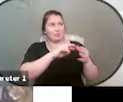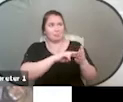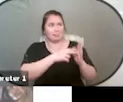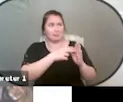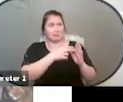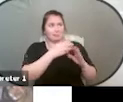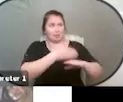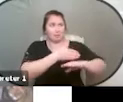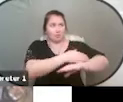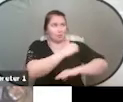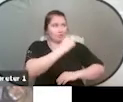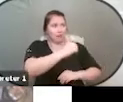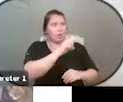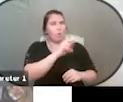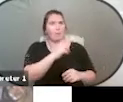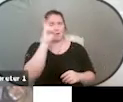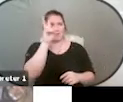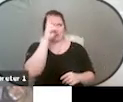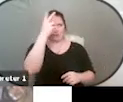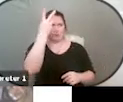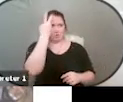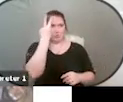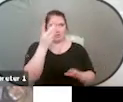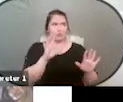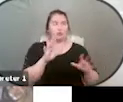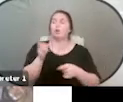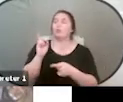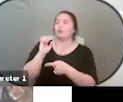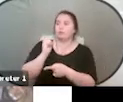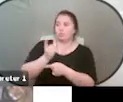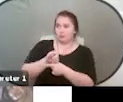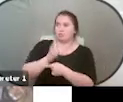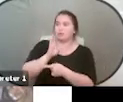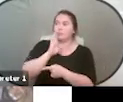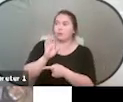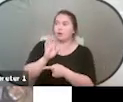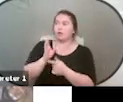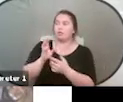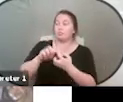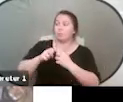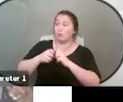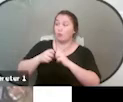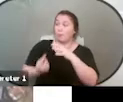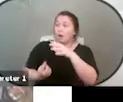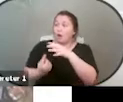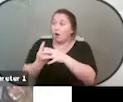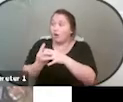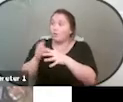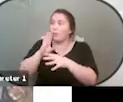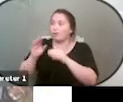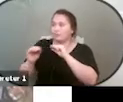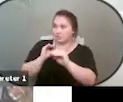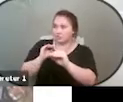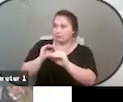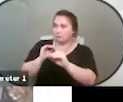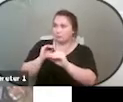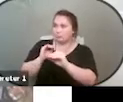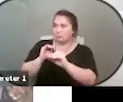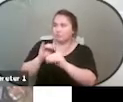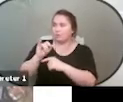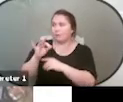or am I misunderstanding? Correct. It would be addressing those facility conditions assessment